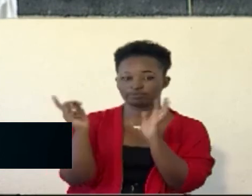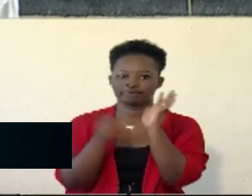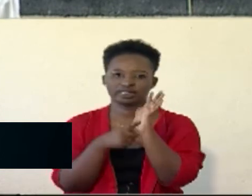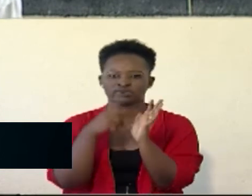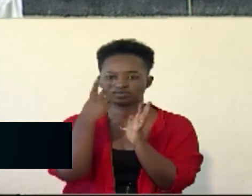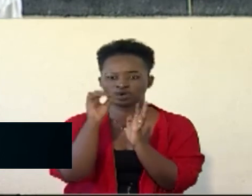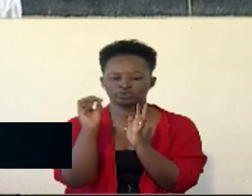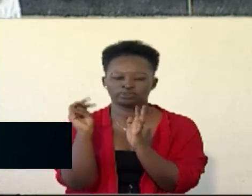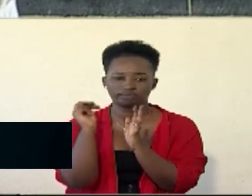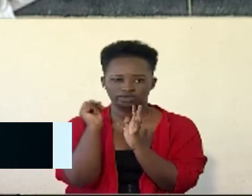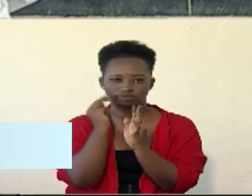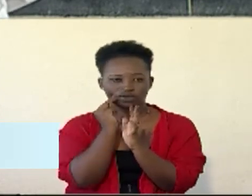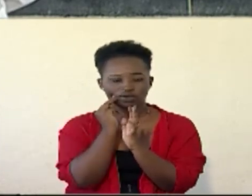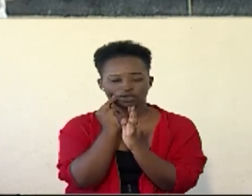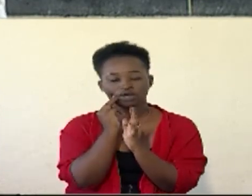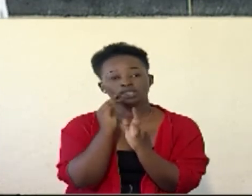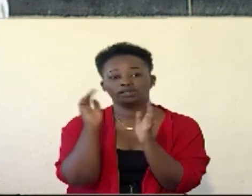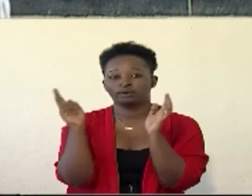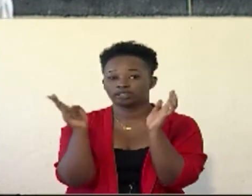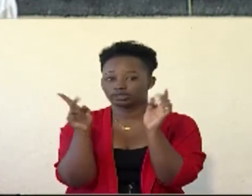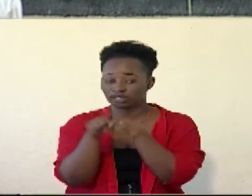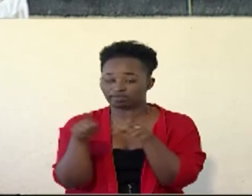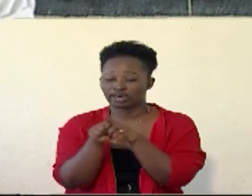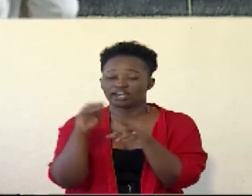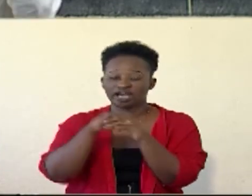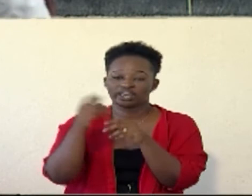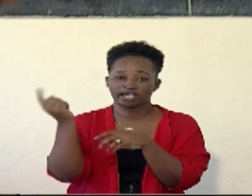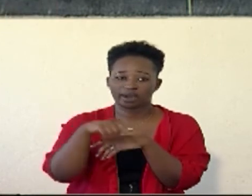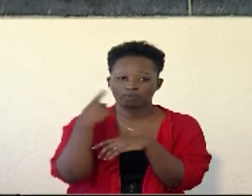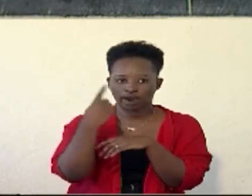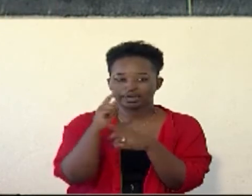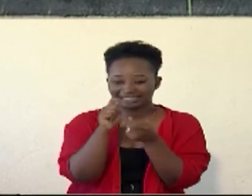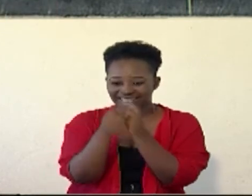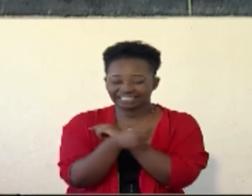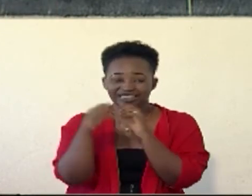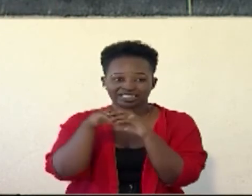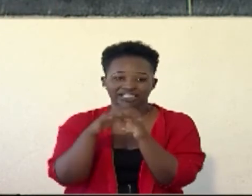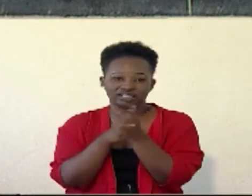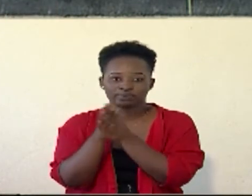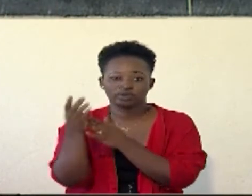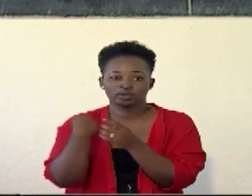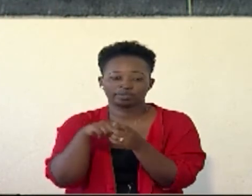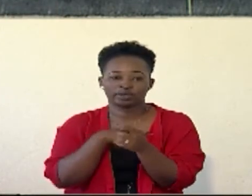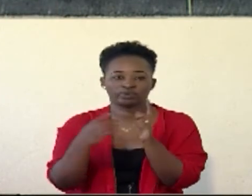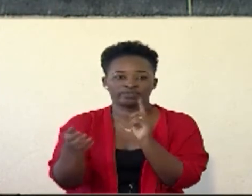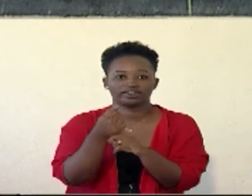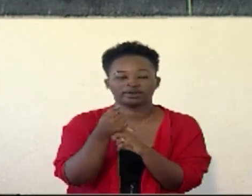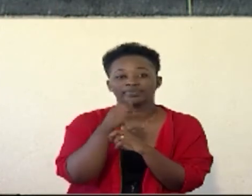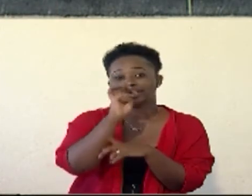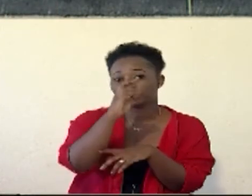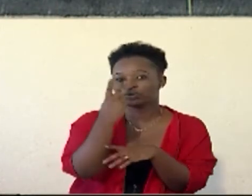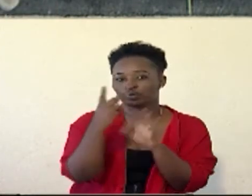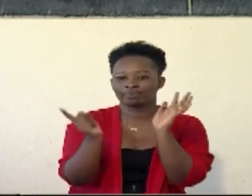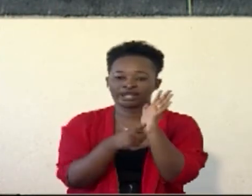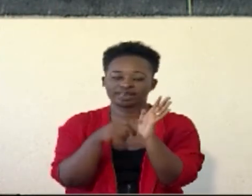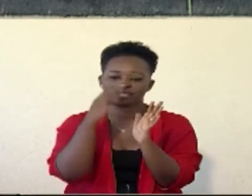200 million, which is income 1. To get the change in expenditure, we shall get expenditure 2